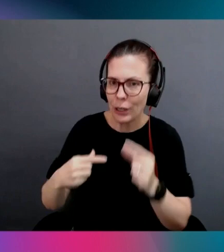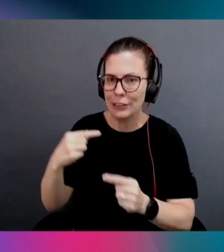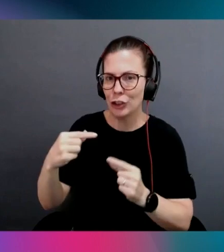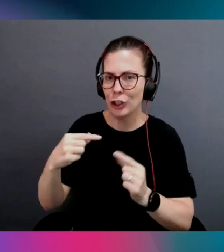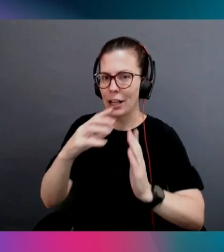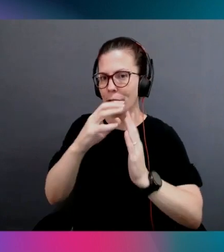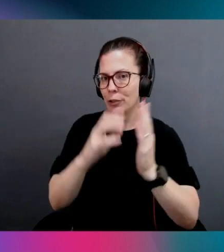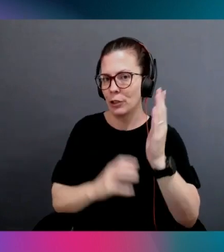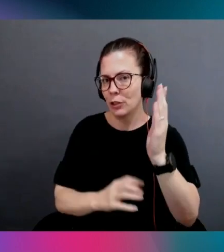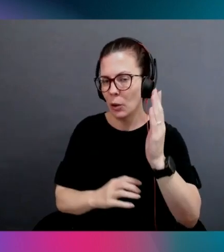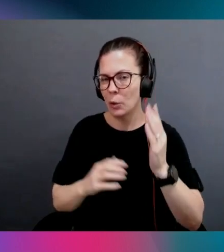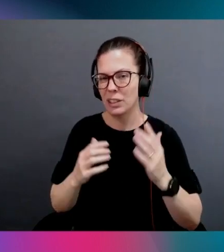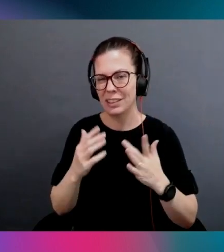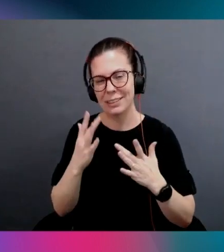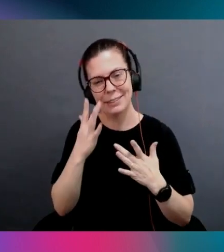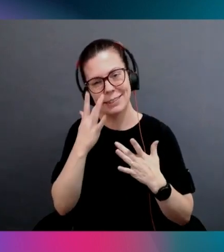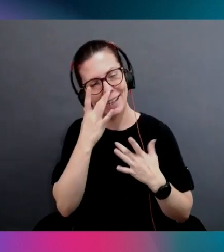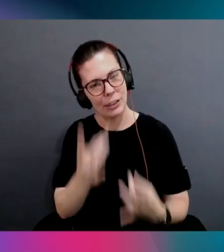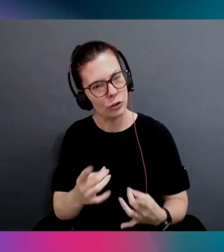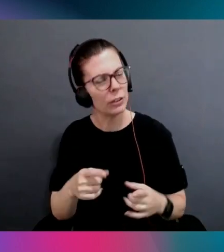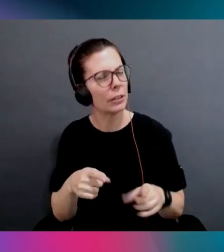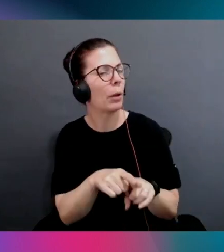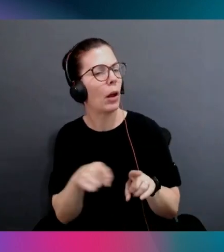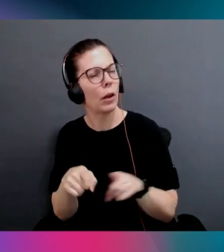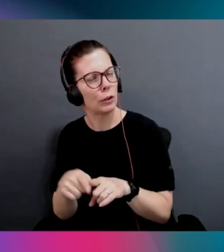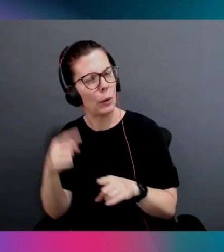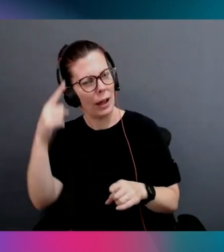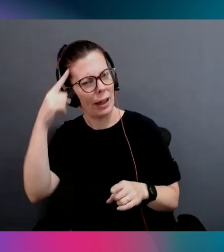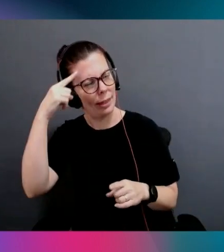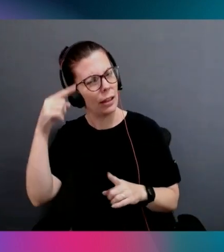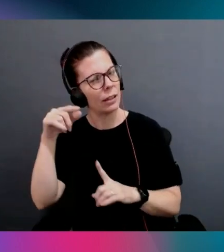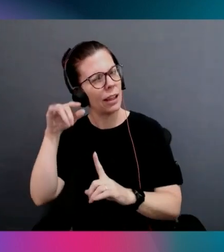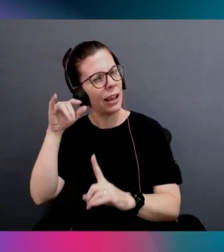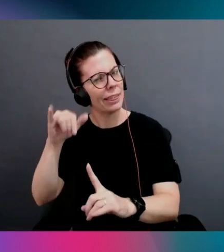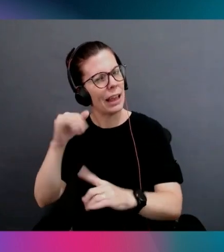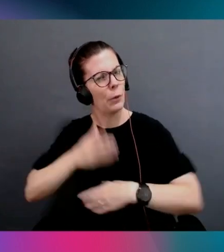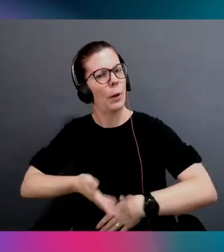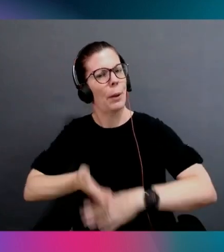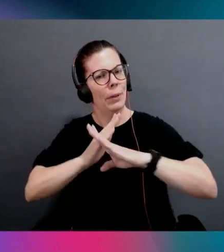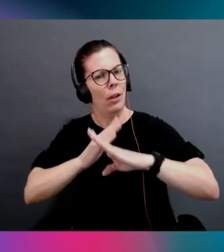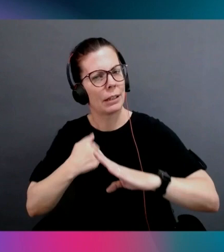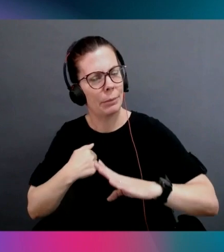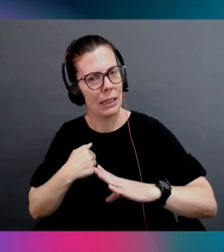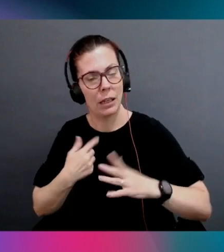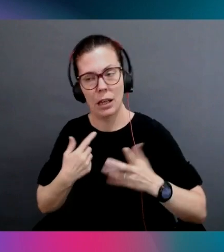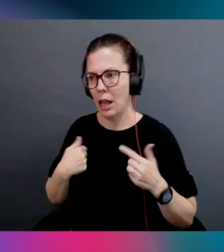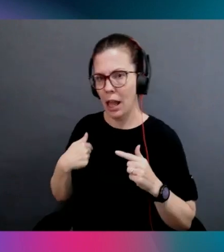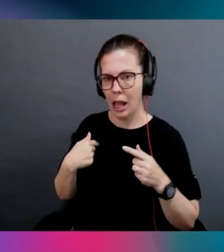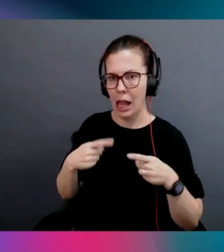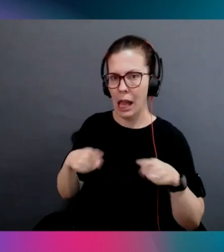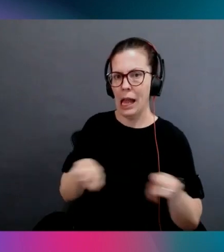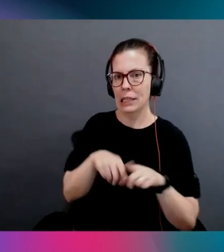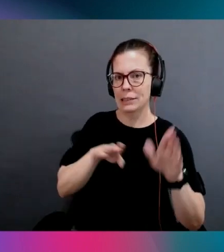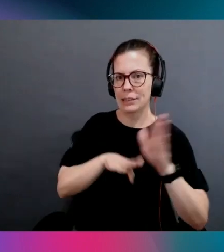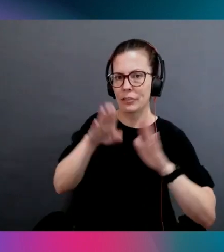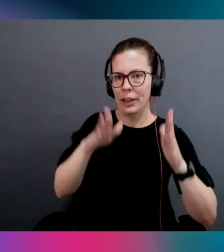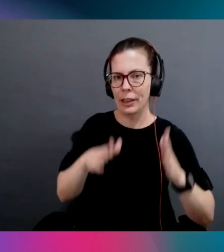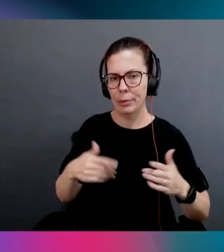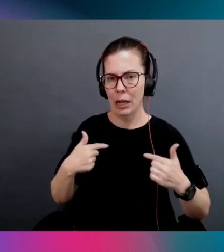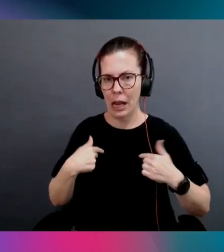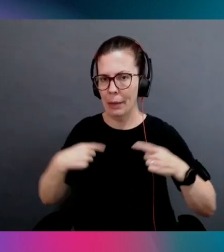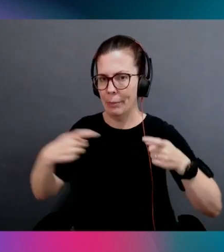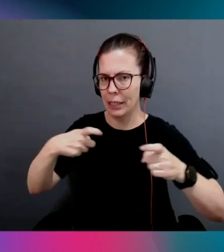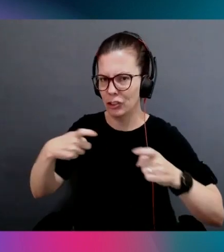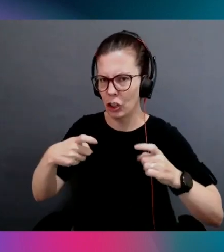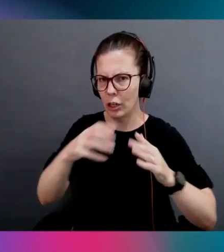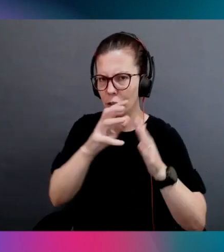very interesting, but it also makes me think, like, is this going to get in my way in any way? As a developer, like, am I in charge of the code, or is